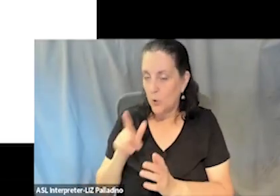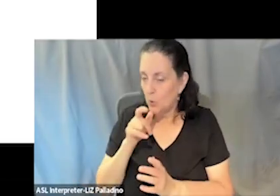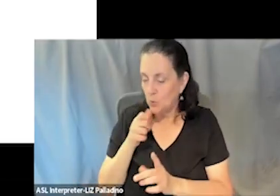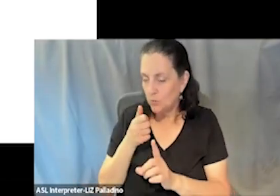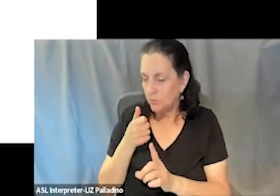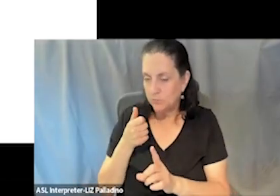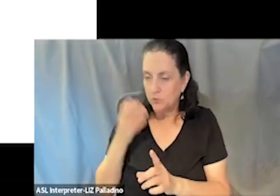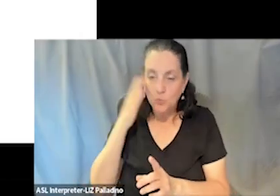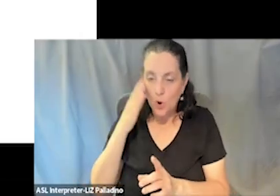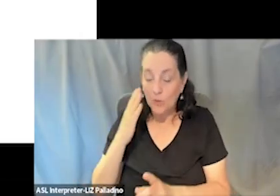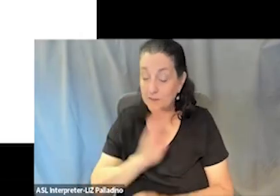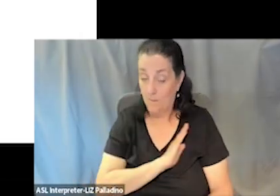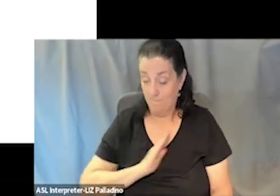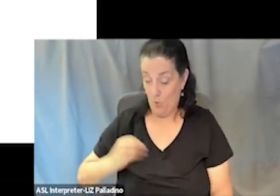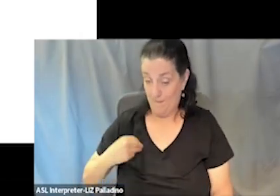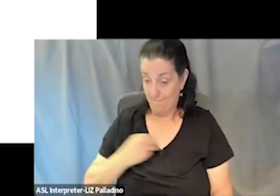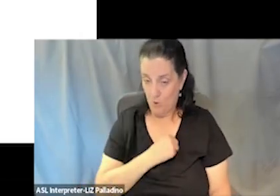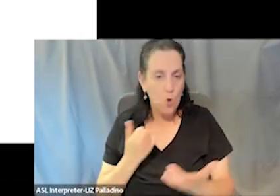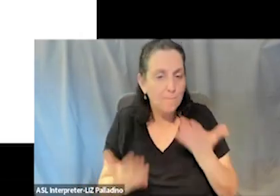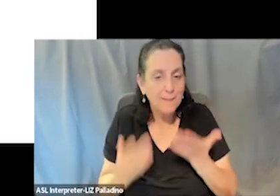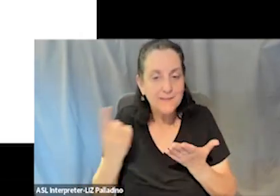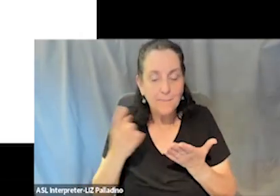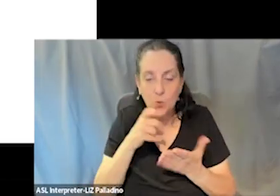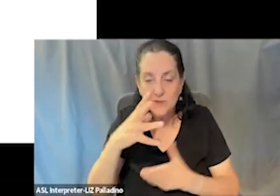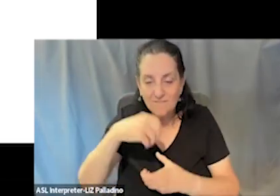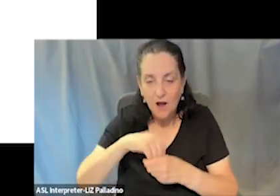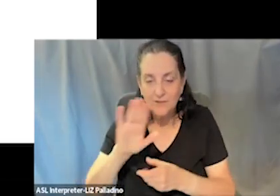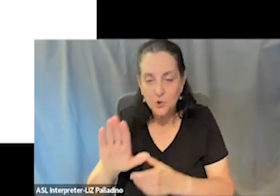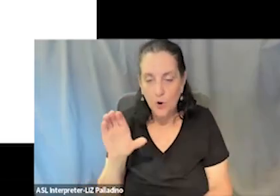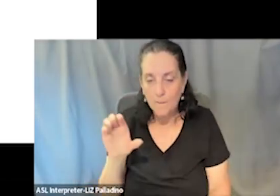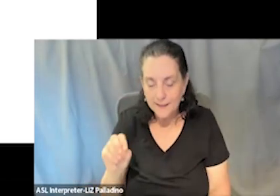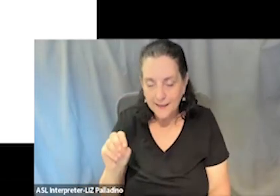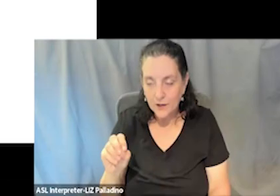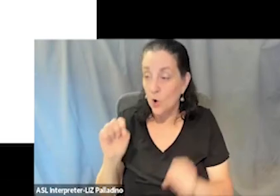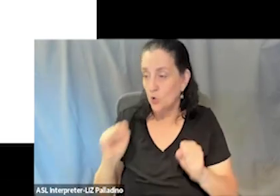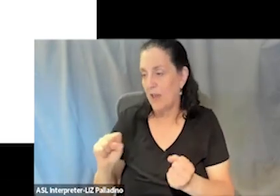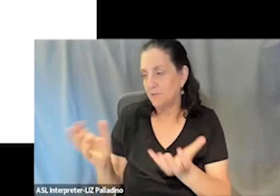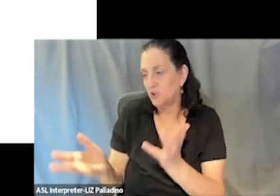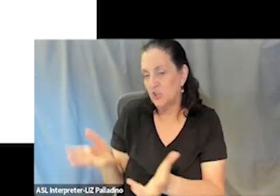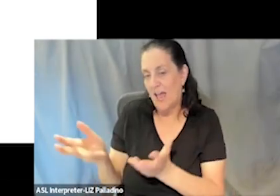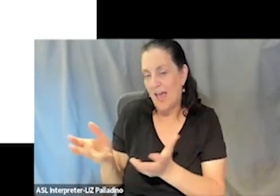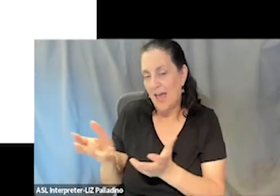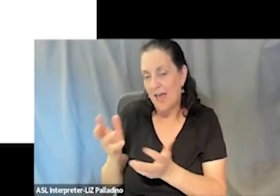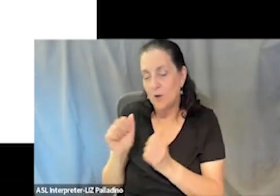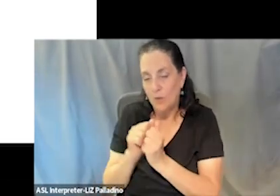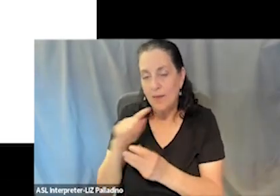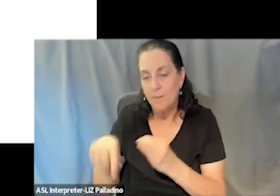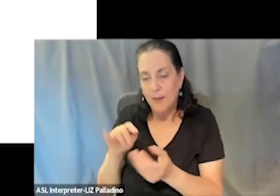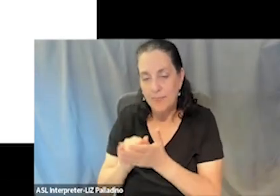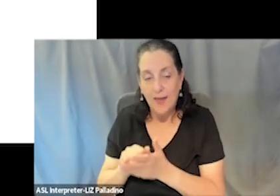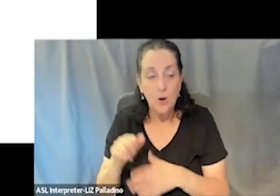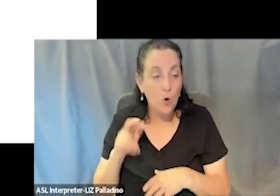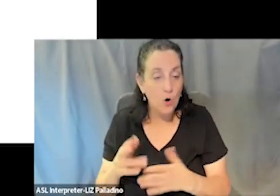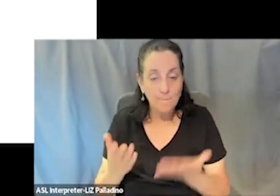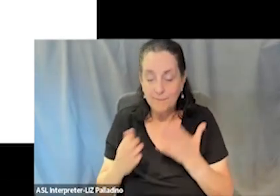or if you have a member of the company who actually likes having these types of conversation, even if you don't have a big